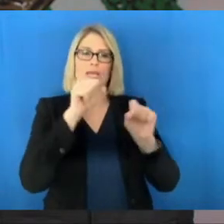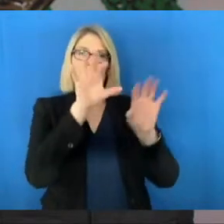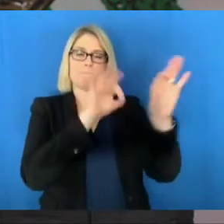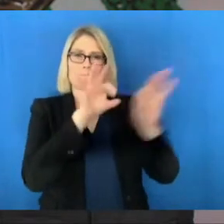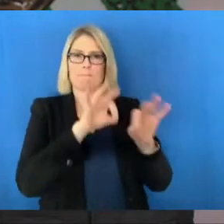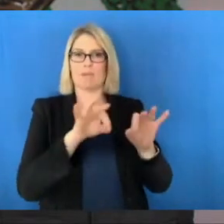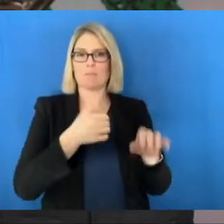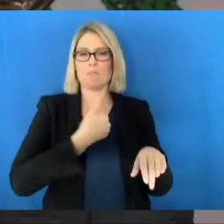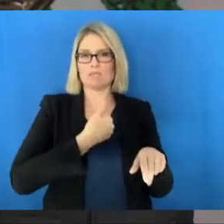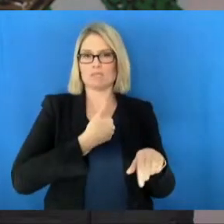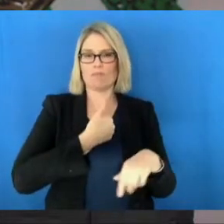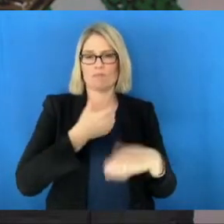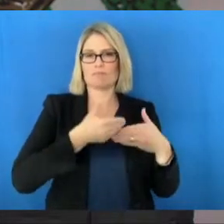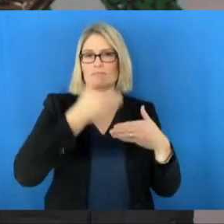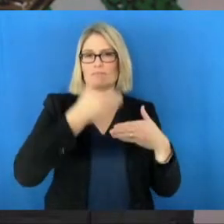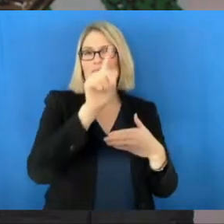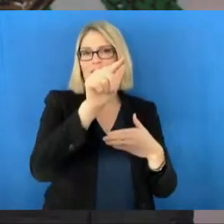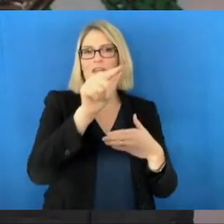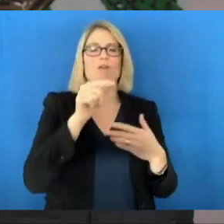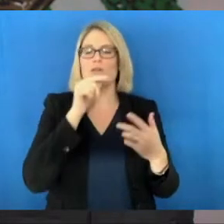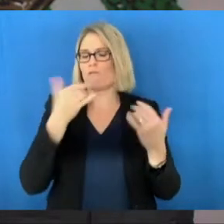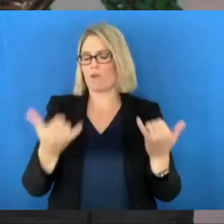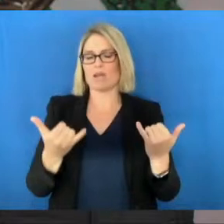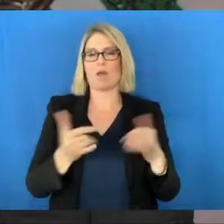but that will come later.